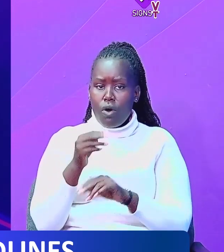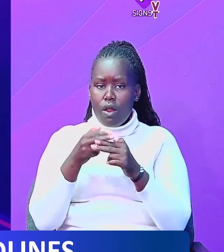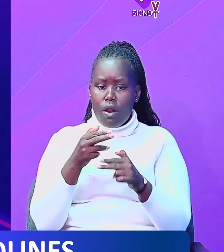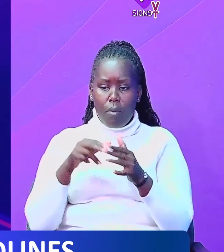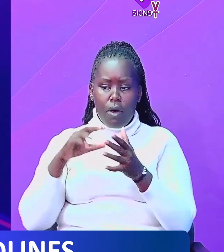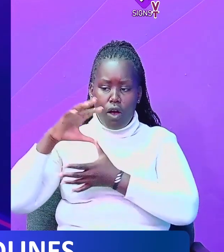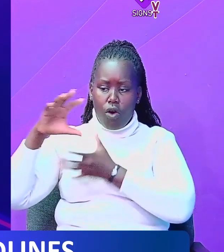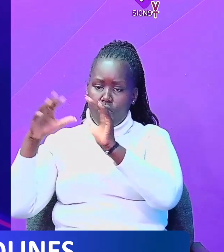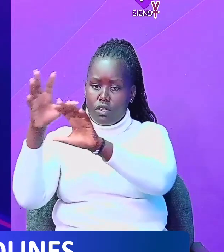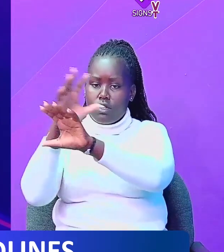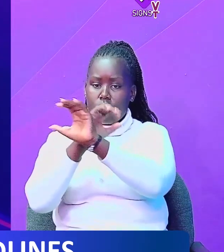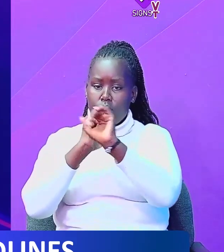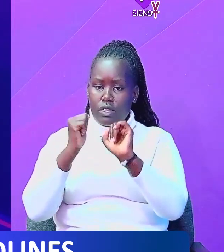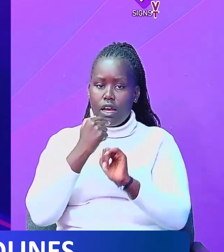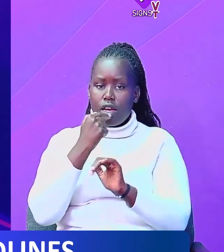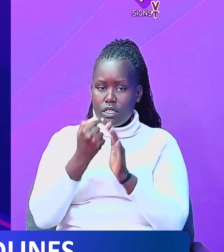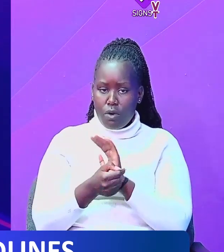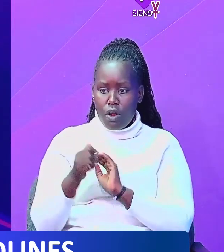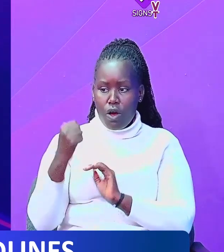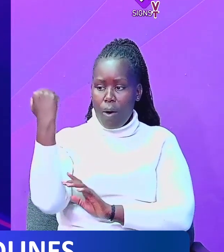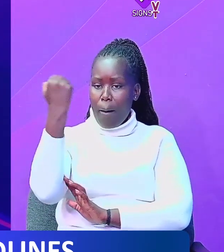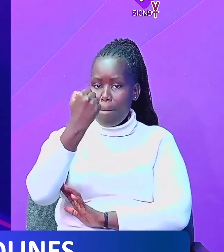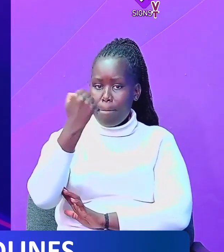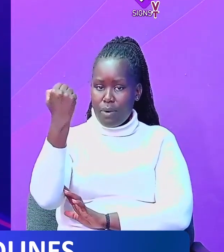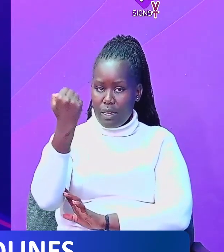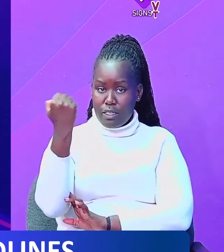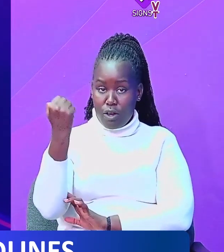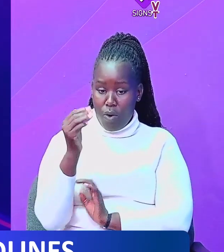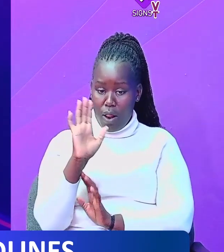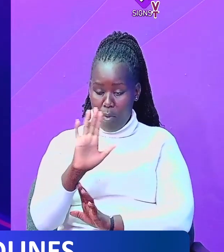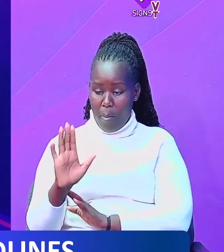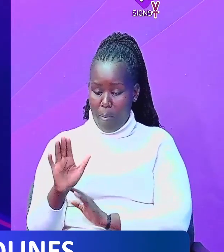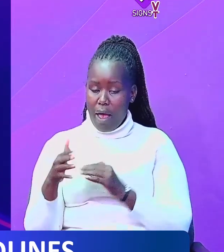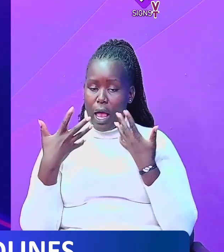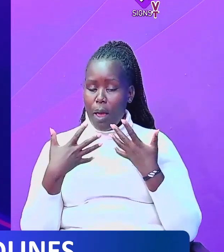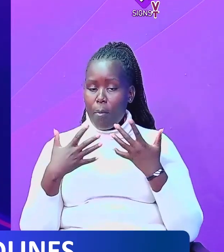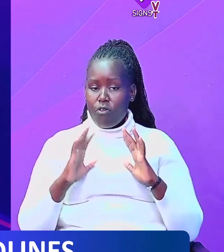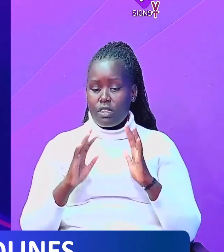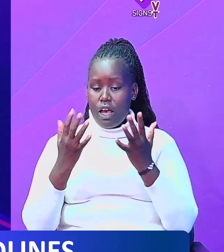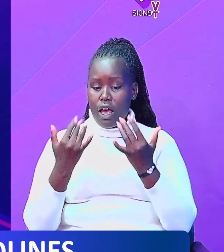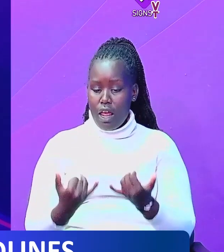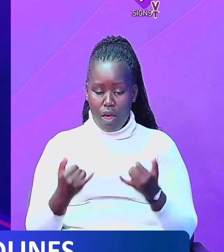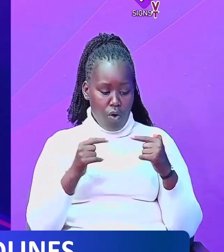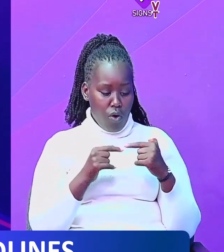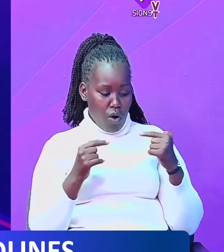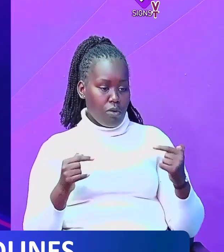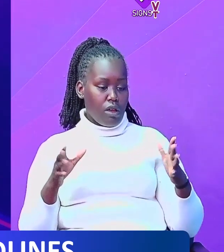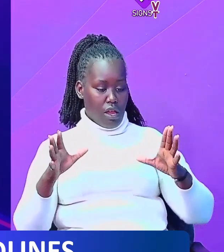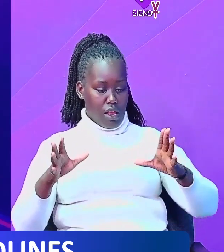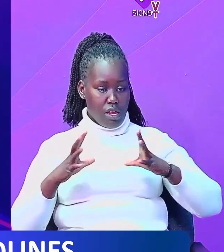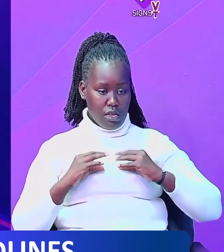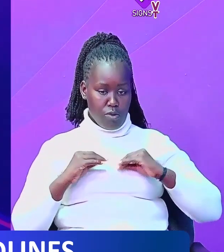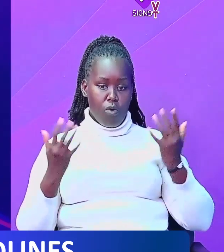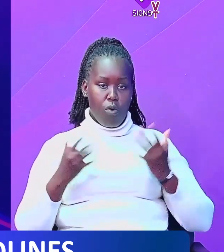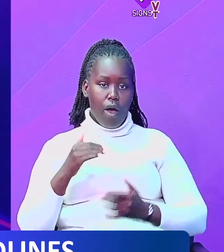and said his political calculations have hit a dead end as the opposition is now acceptable in Nyanza.